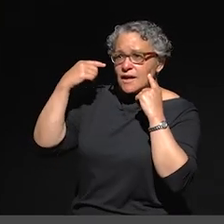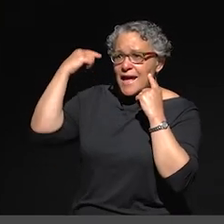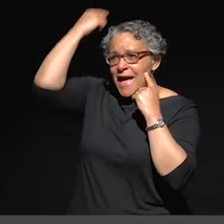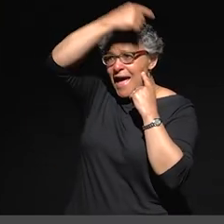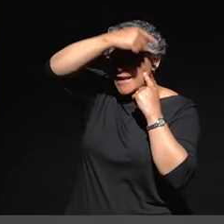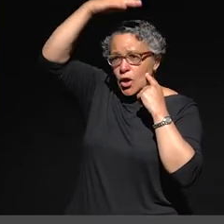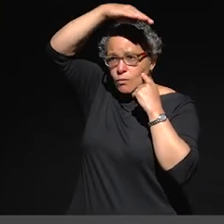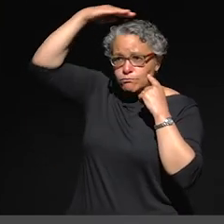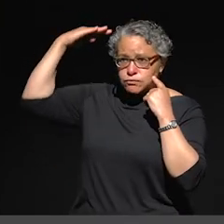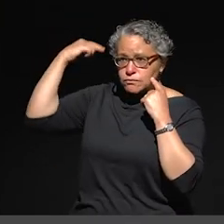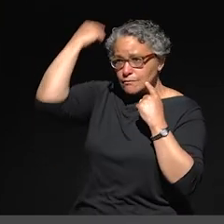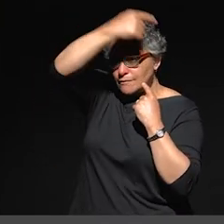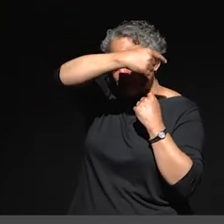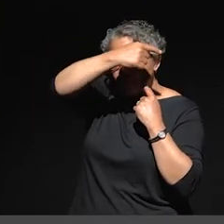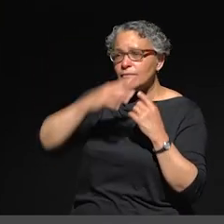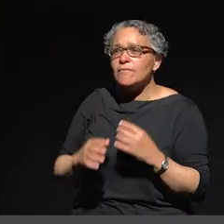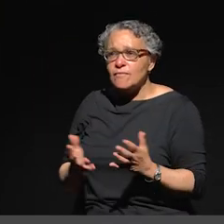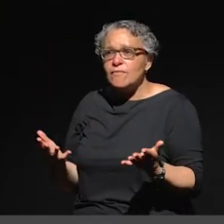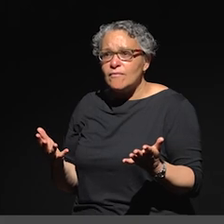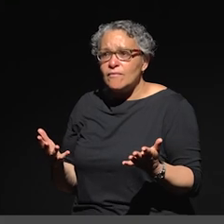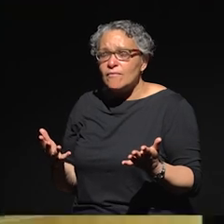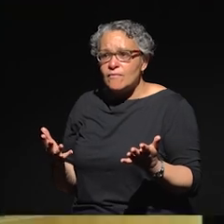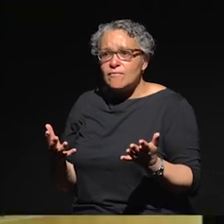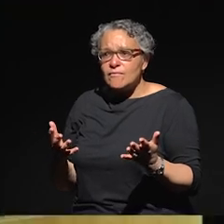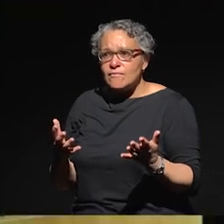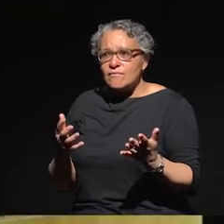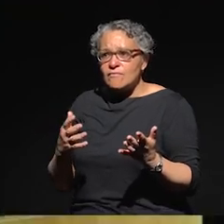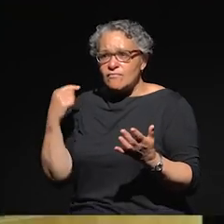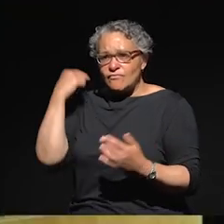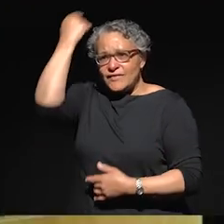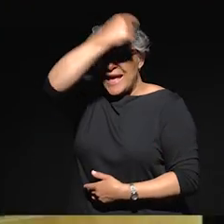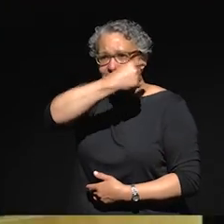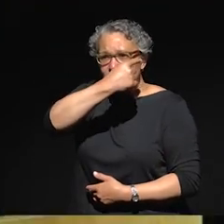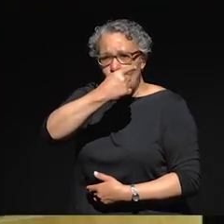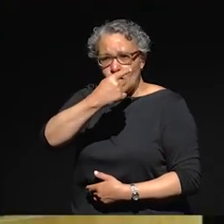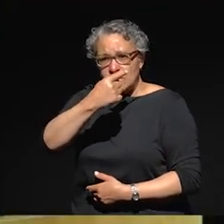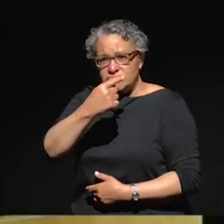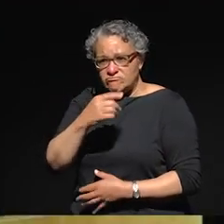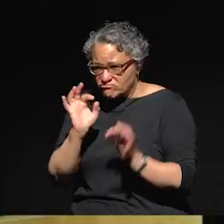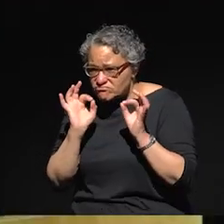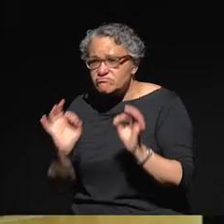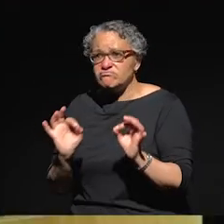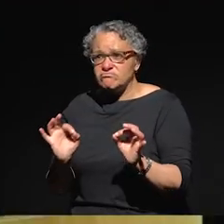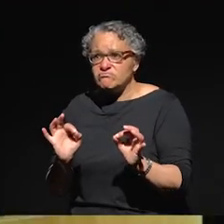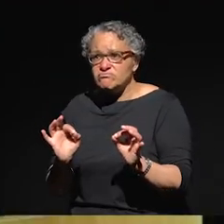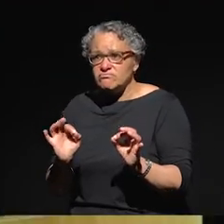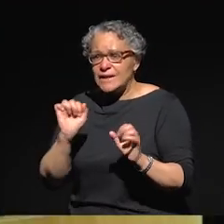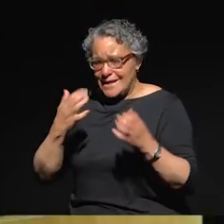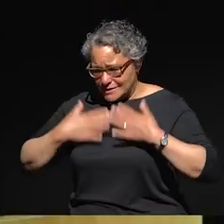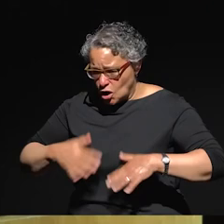how he occupies exactly the part of the space that he should. Beautiful rendition of his